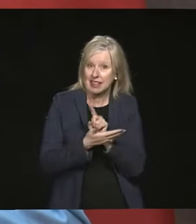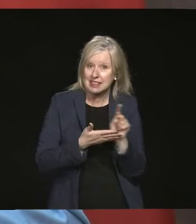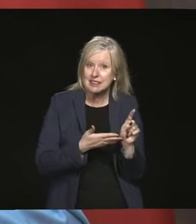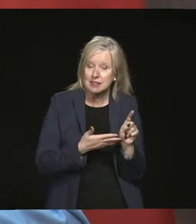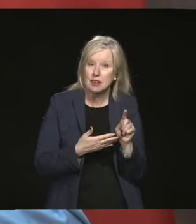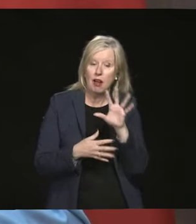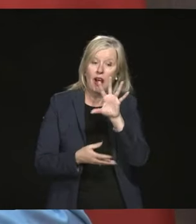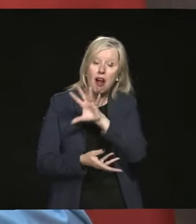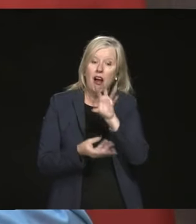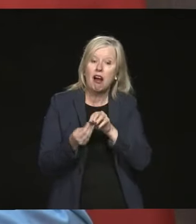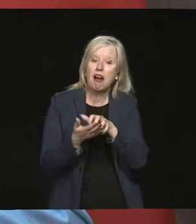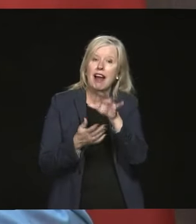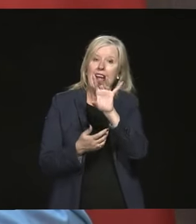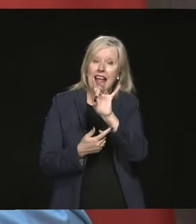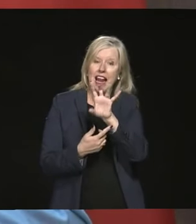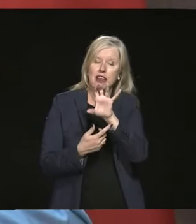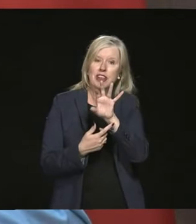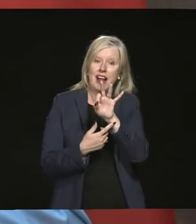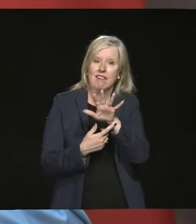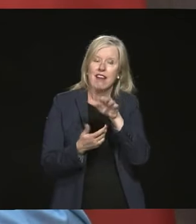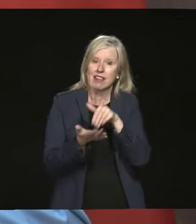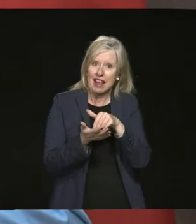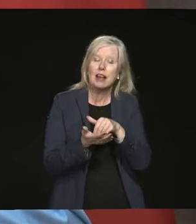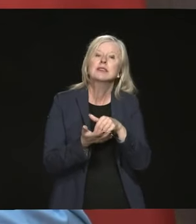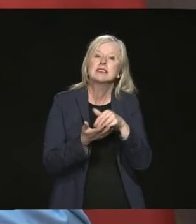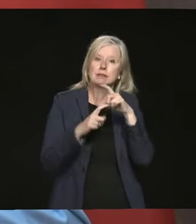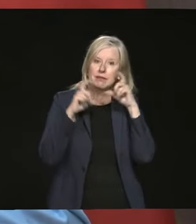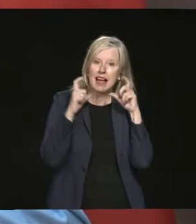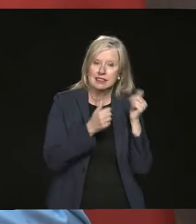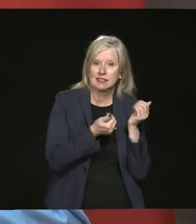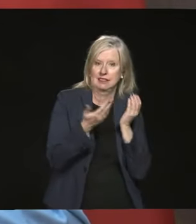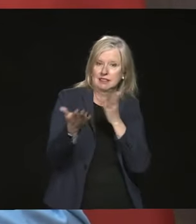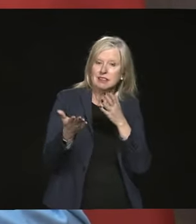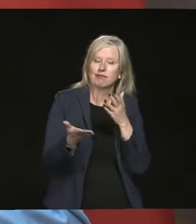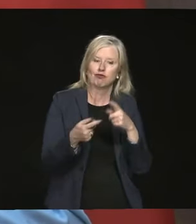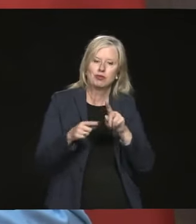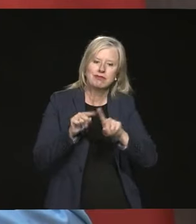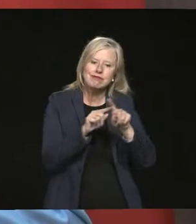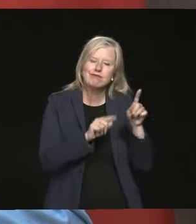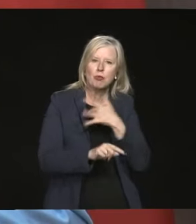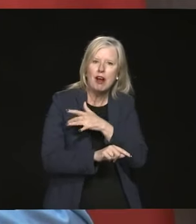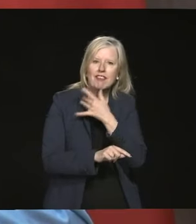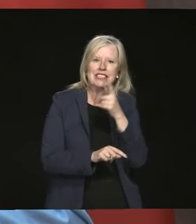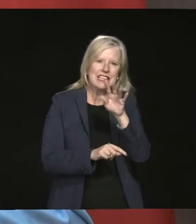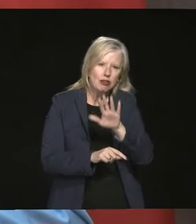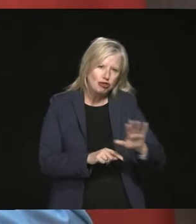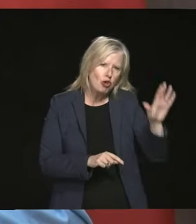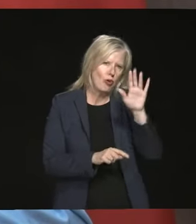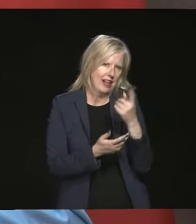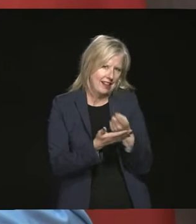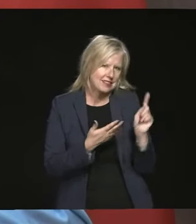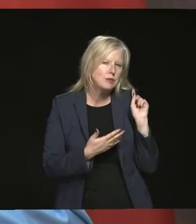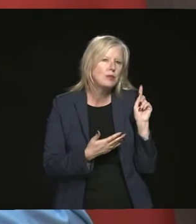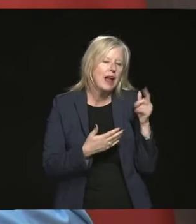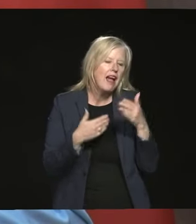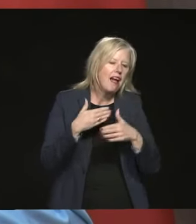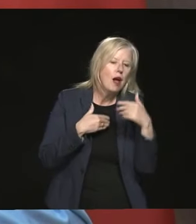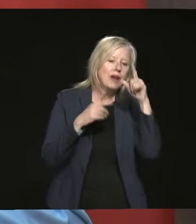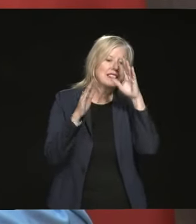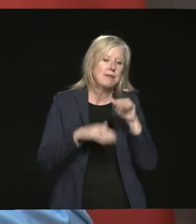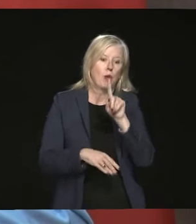N95 masks were delivered to the provinces and territories last week, and we expect 1.1